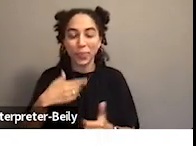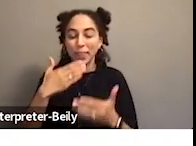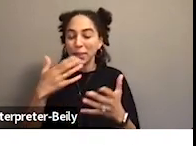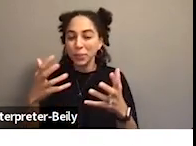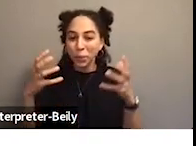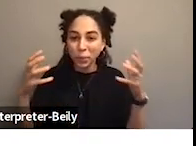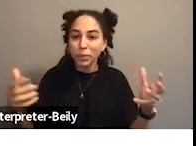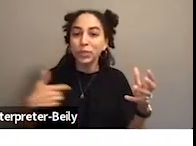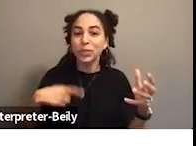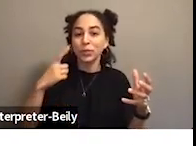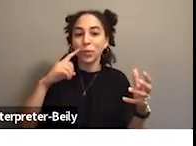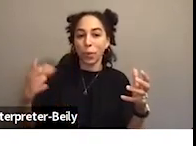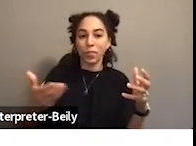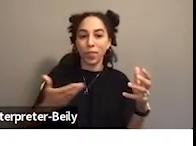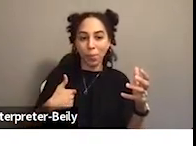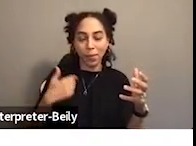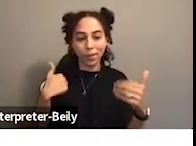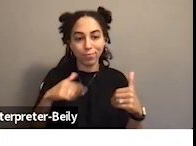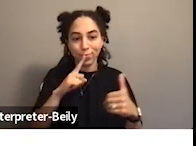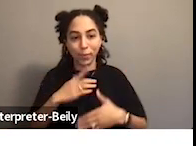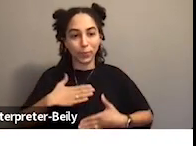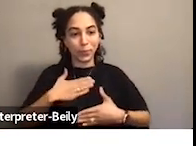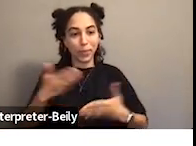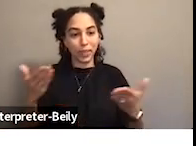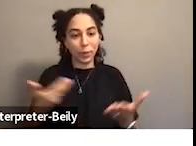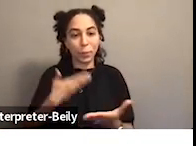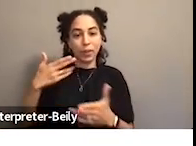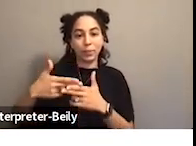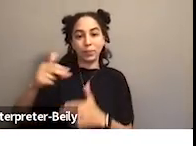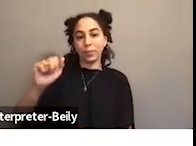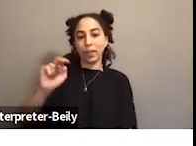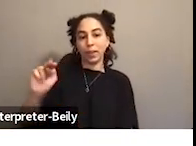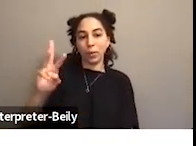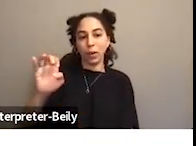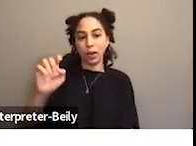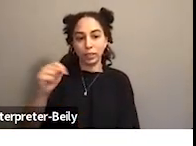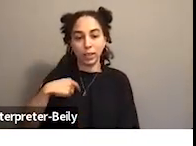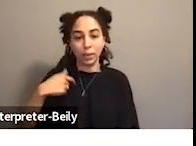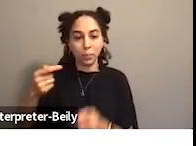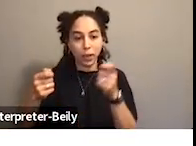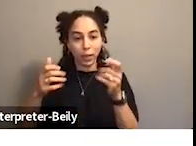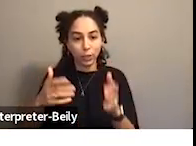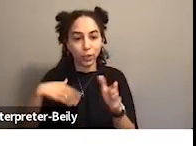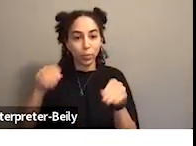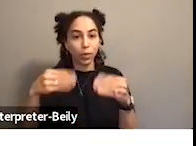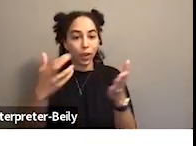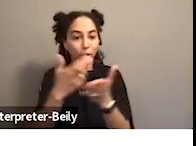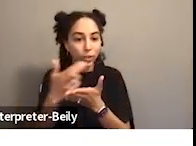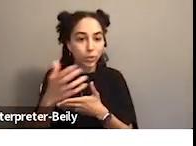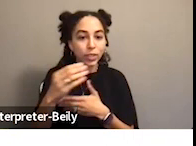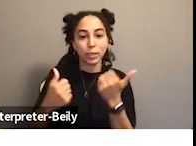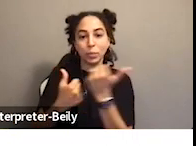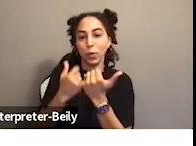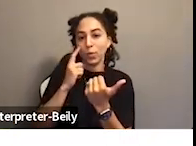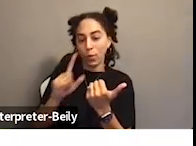much for inviting me. It's a pleasure to be here. My name is Ann Wysant. I am the manager of provider resources and support for